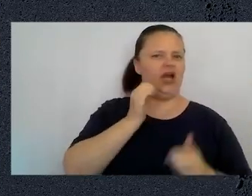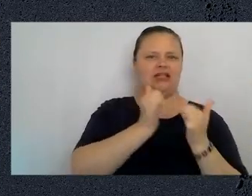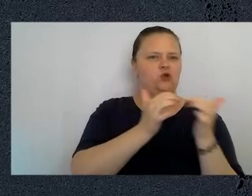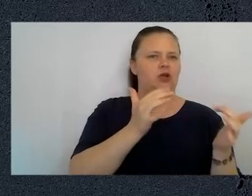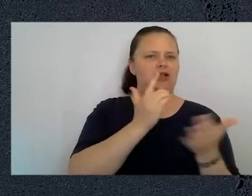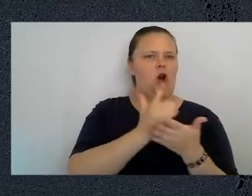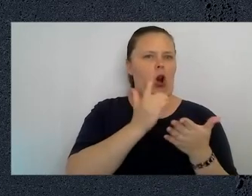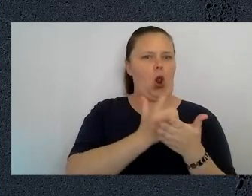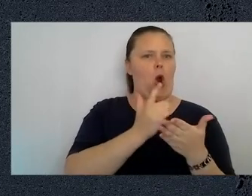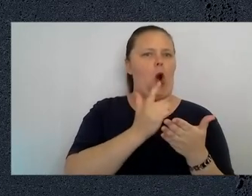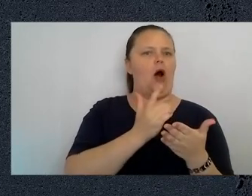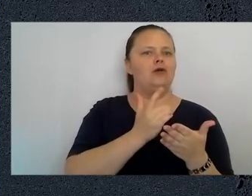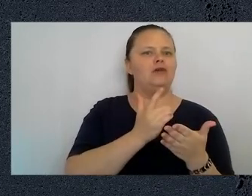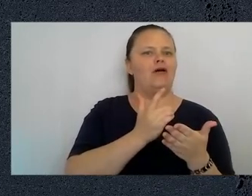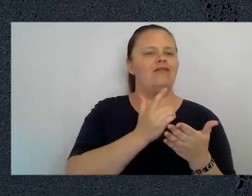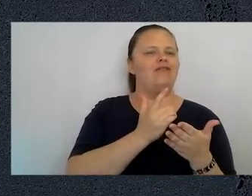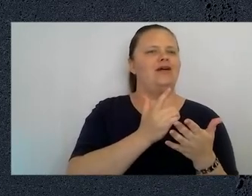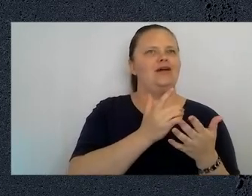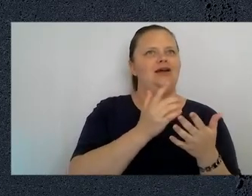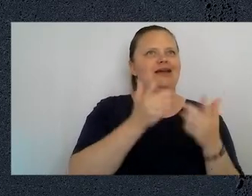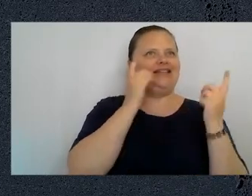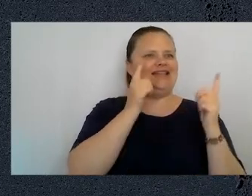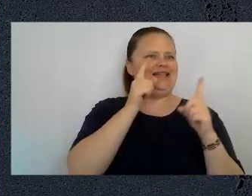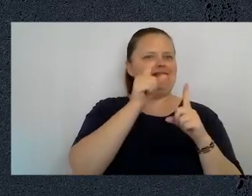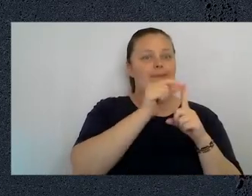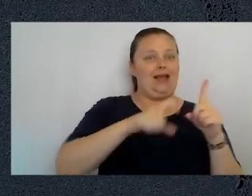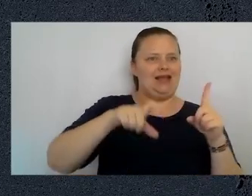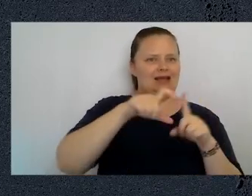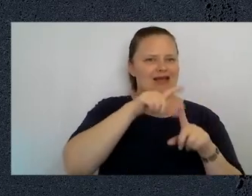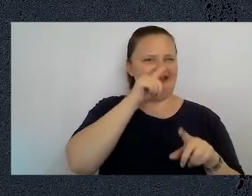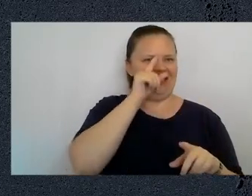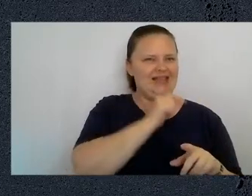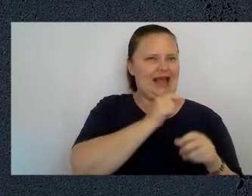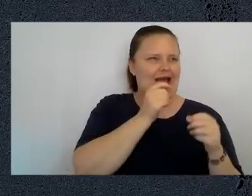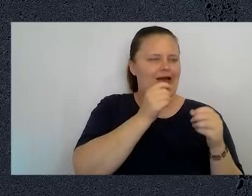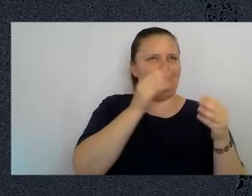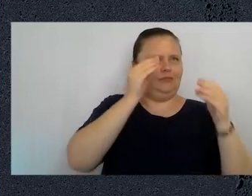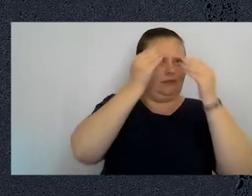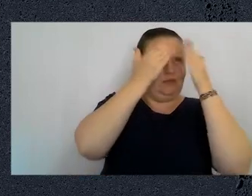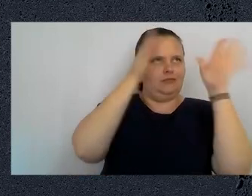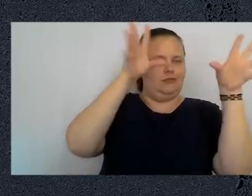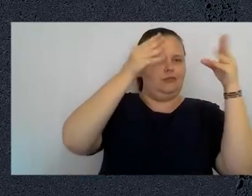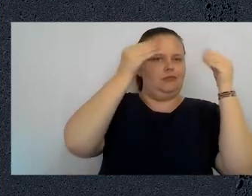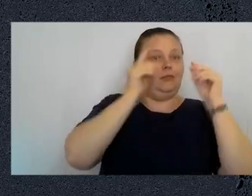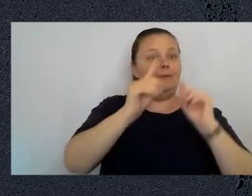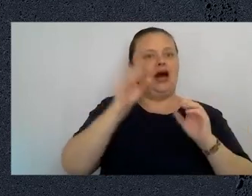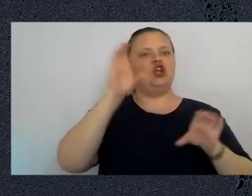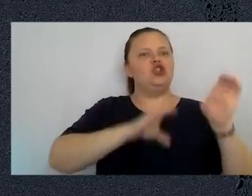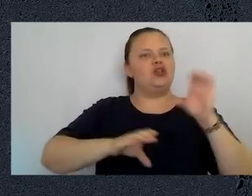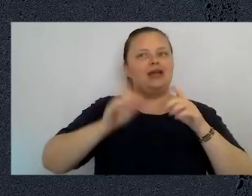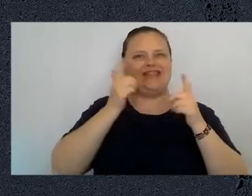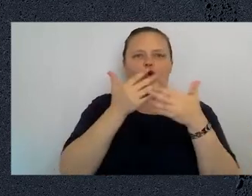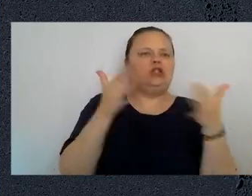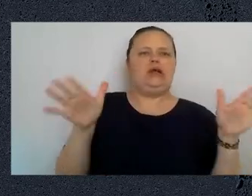through professional development, they can expand their repertoire. But science teachers, or teachers in general,